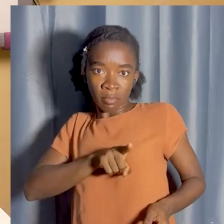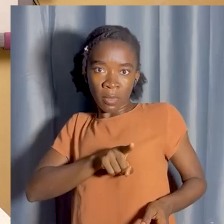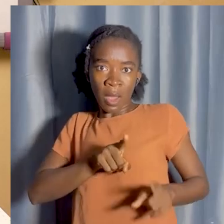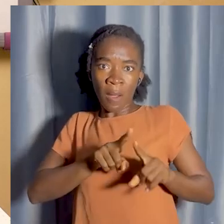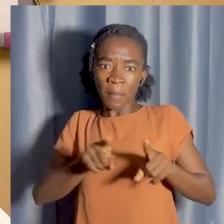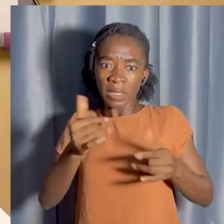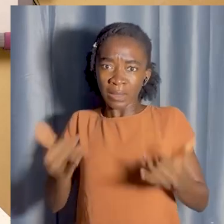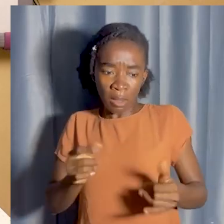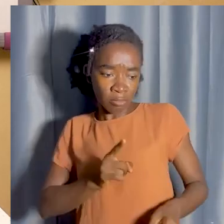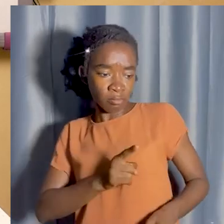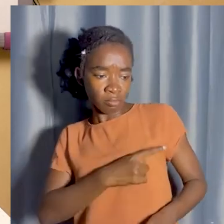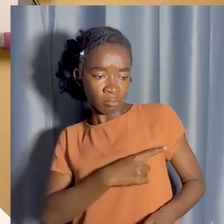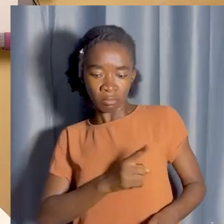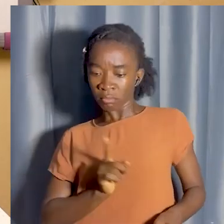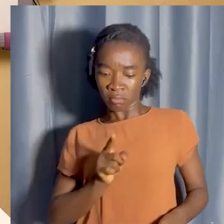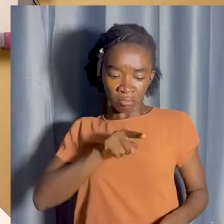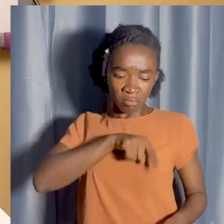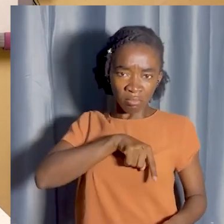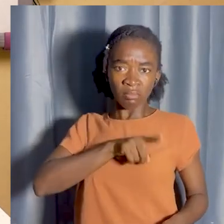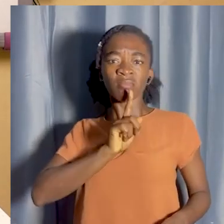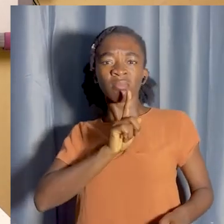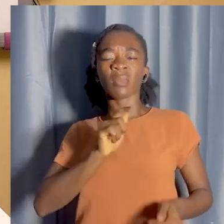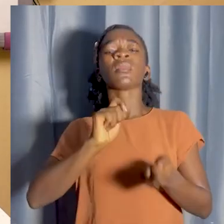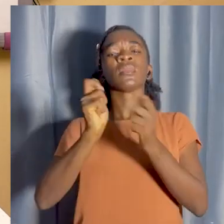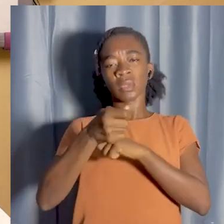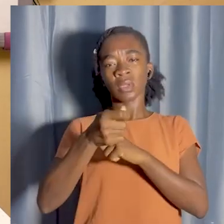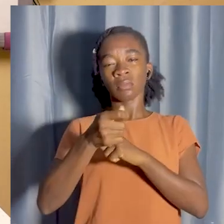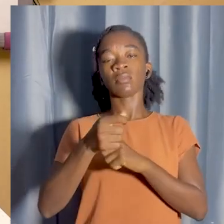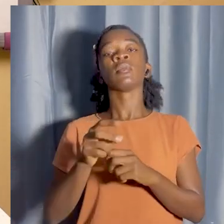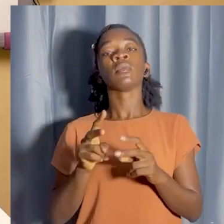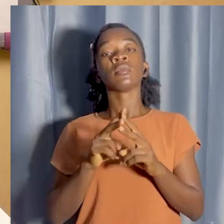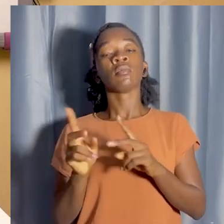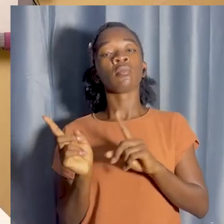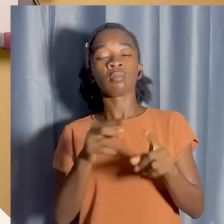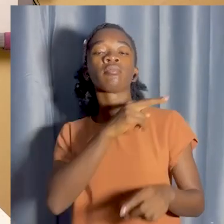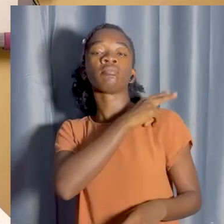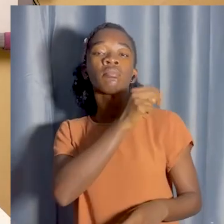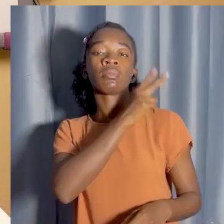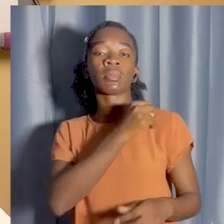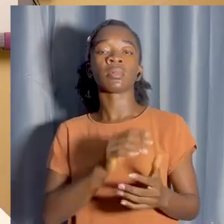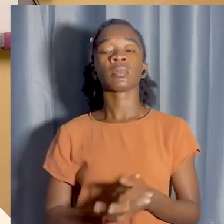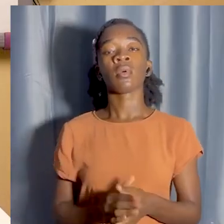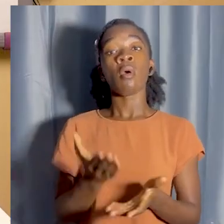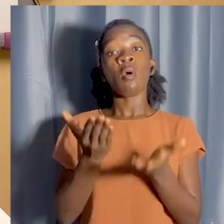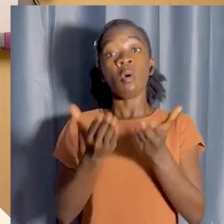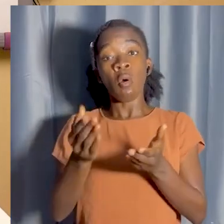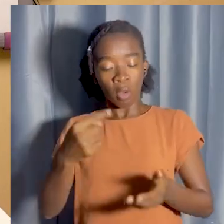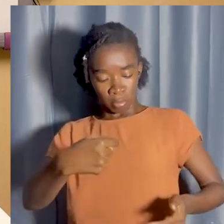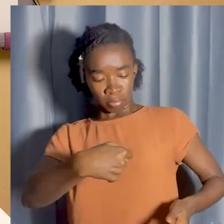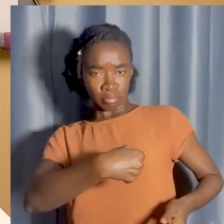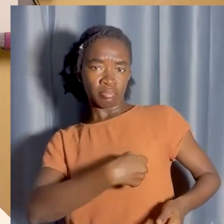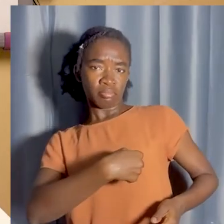now pointing this way, or it's pointing up, or it's gone inside. And with the one going inside, for some people that is actually normal.